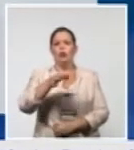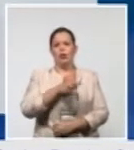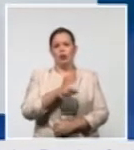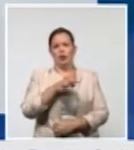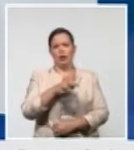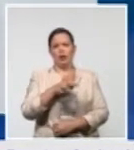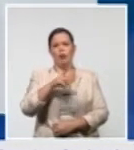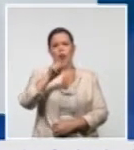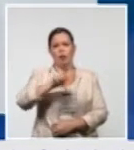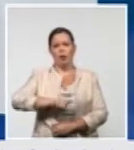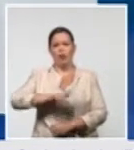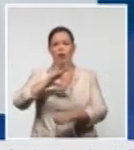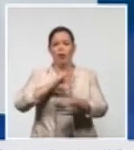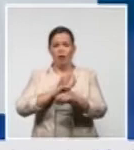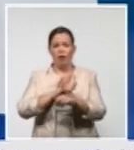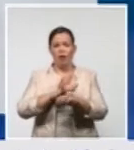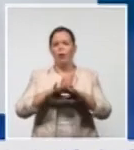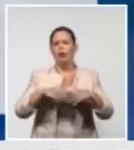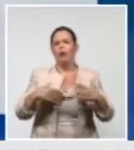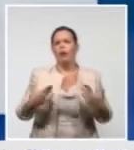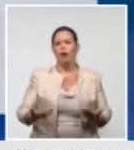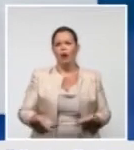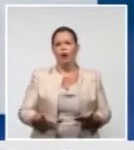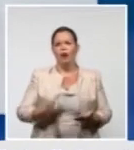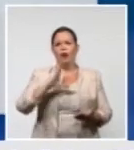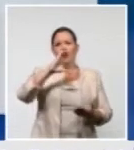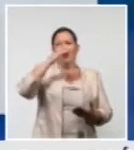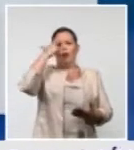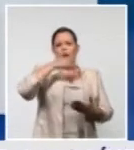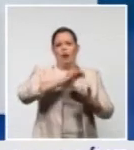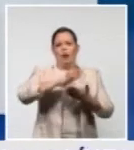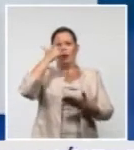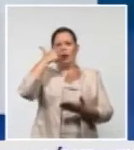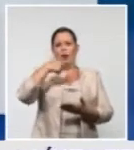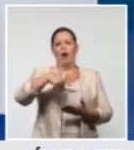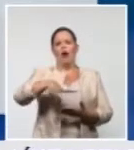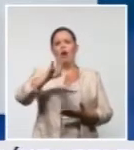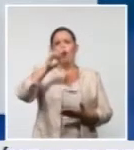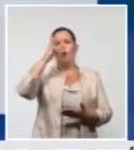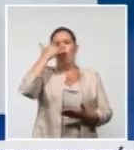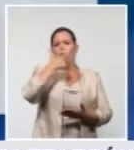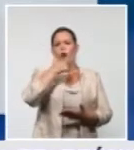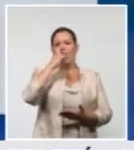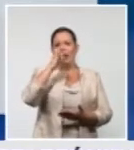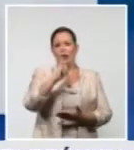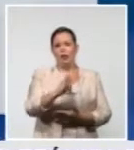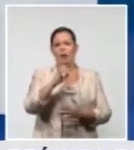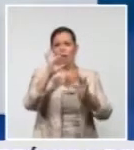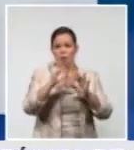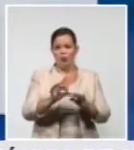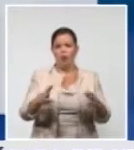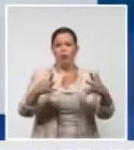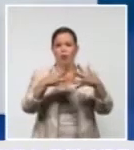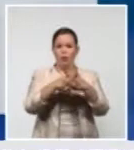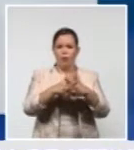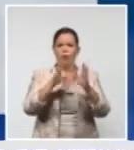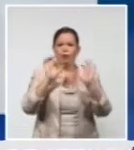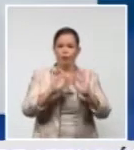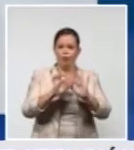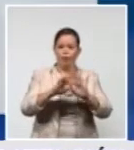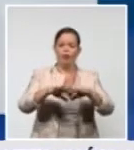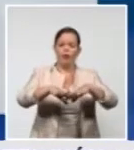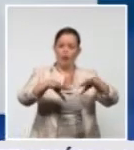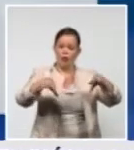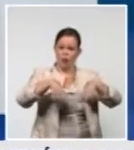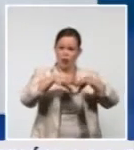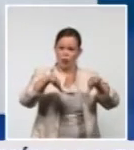Villa Clara is from the municipality of Camajuaní, again linked to an outbreak